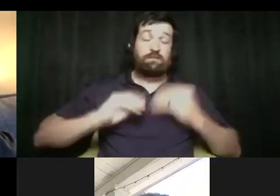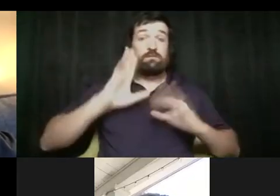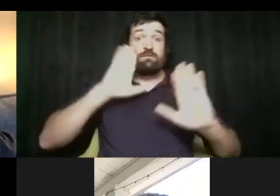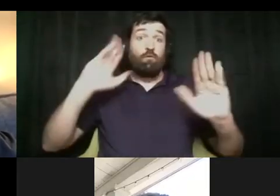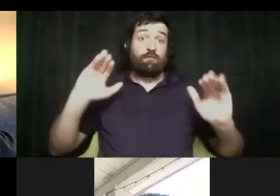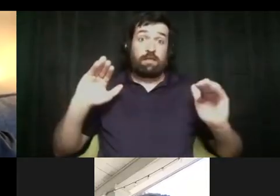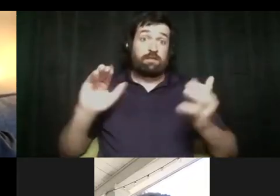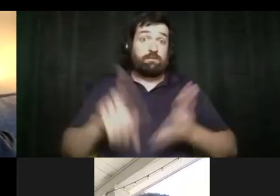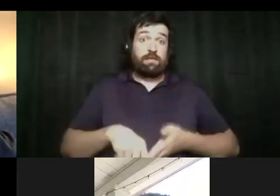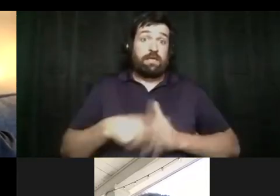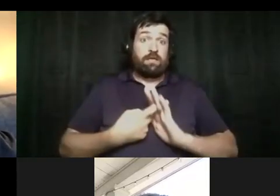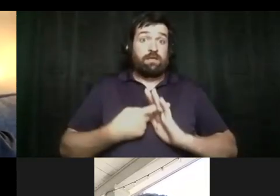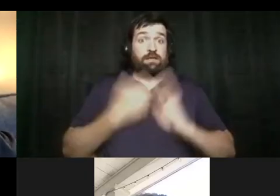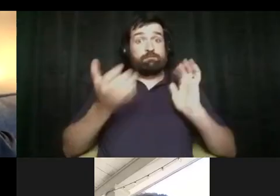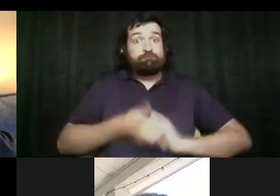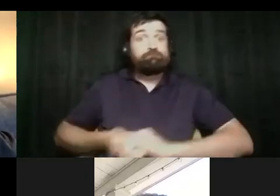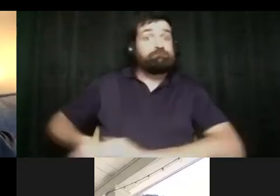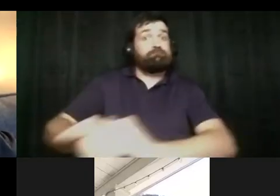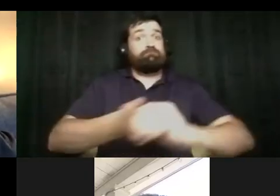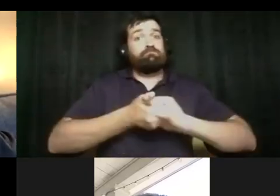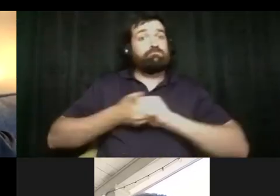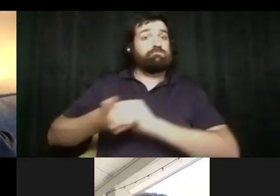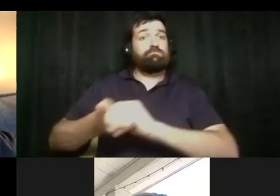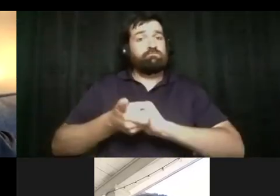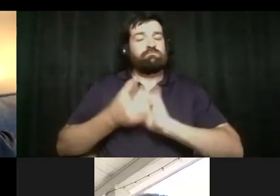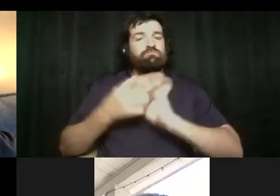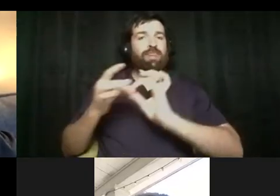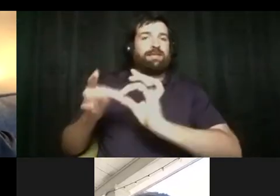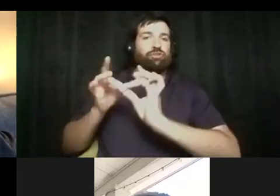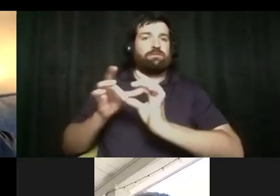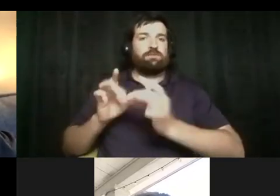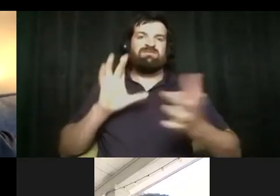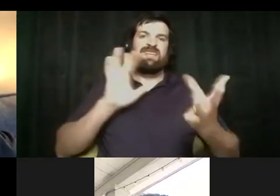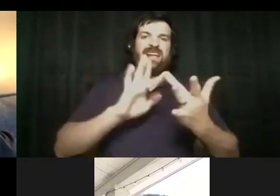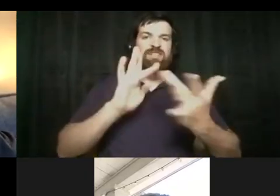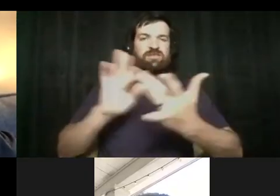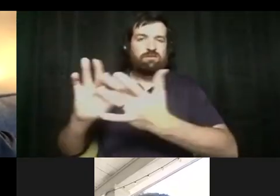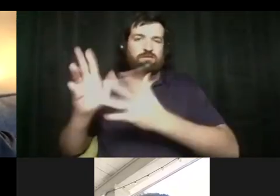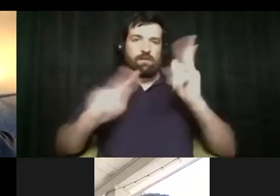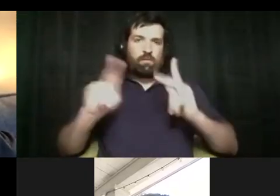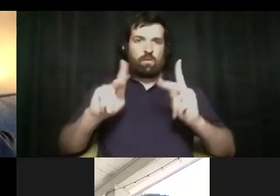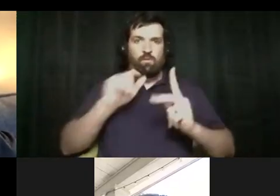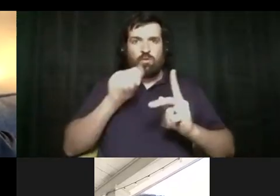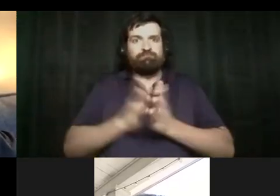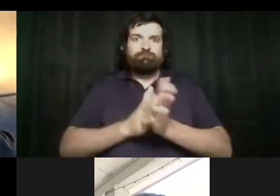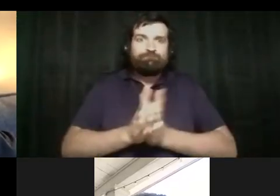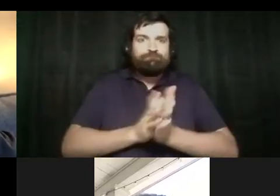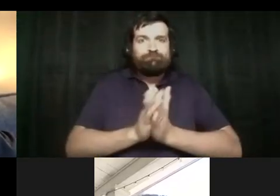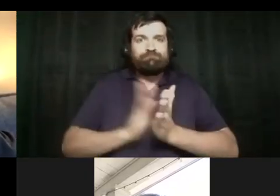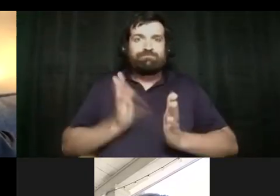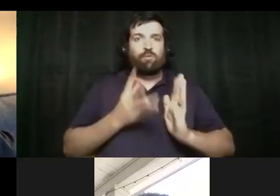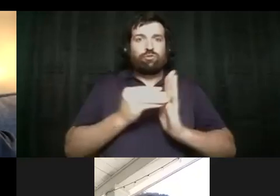of collaborative relationships, connections to people that would motivate our students and our